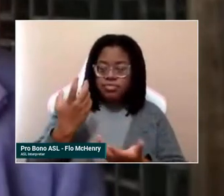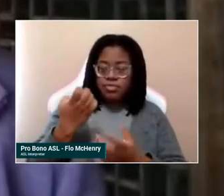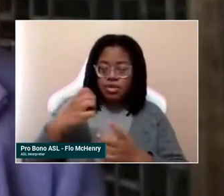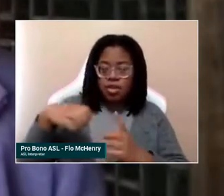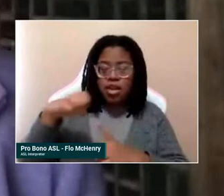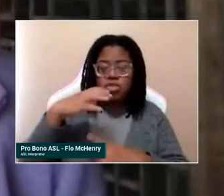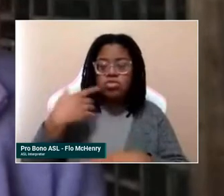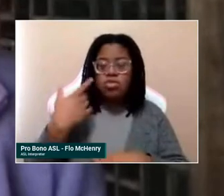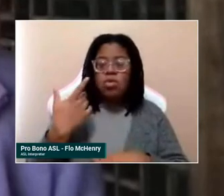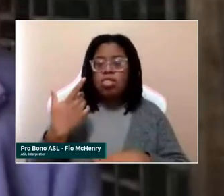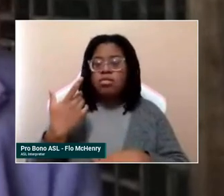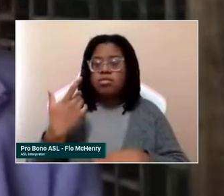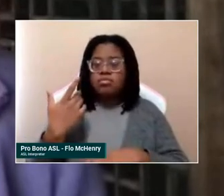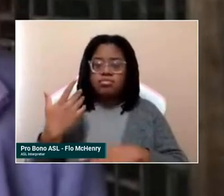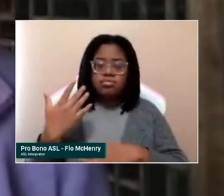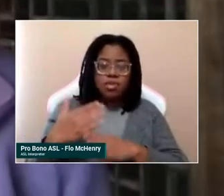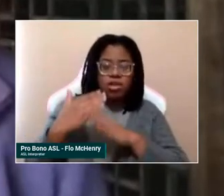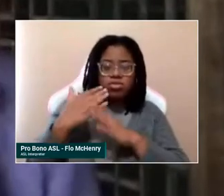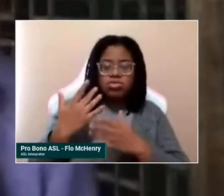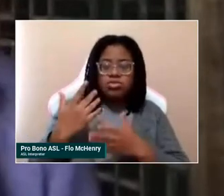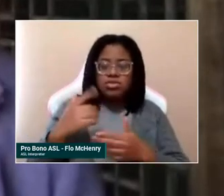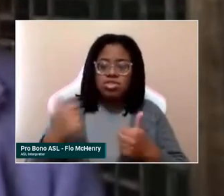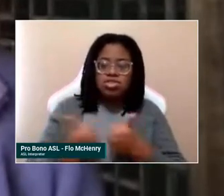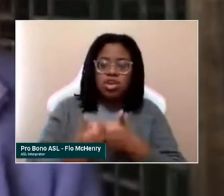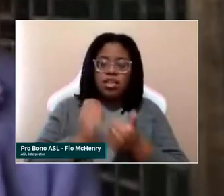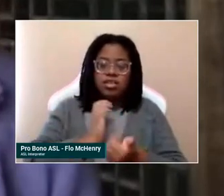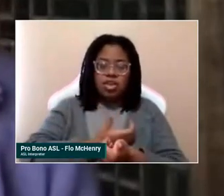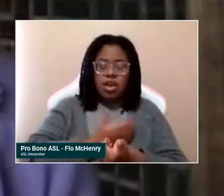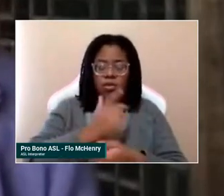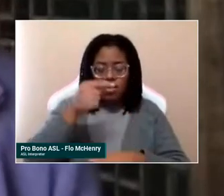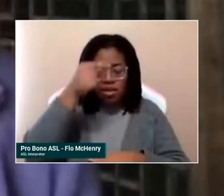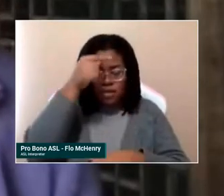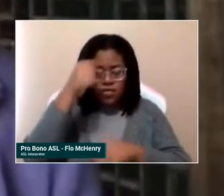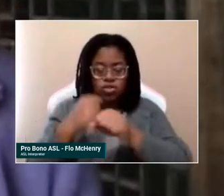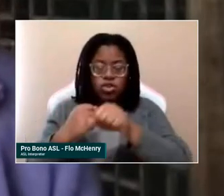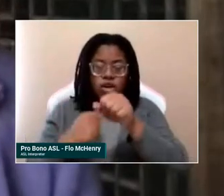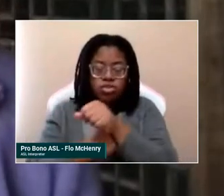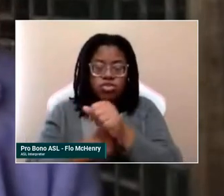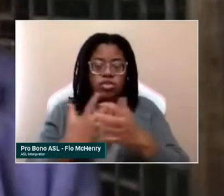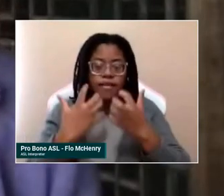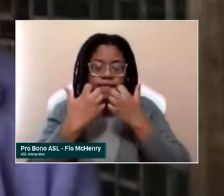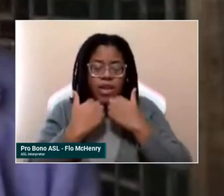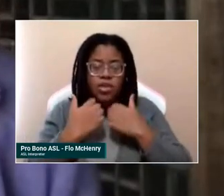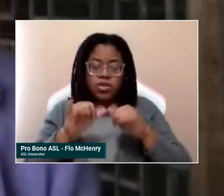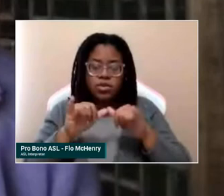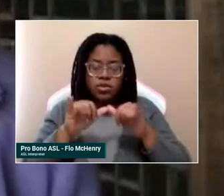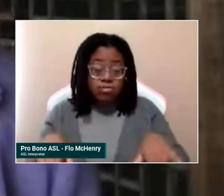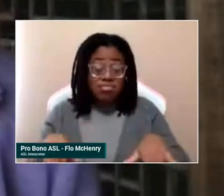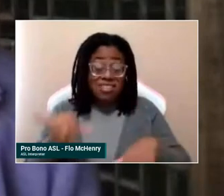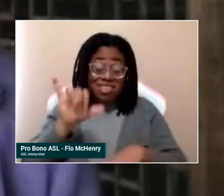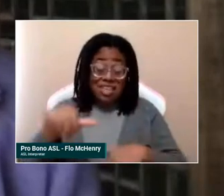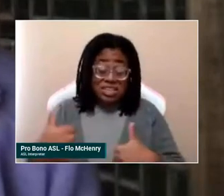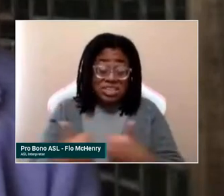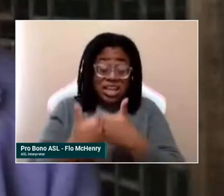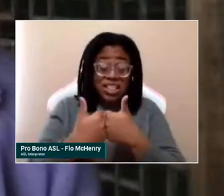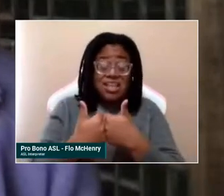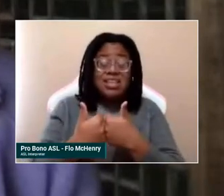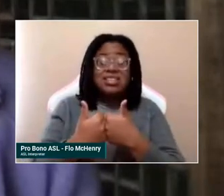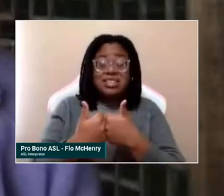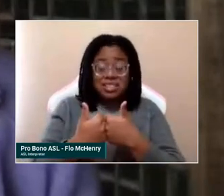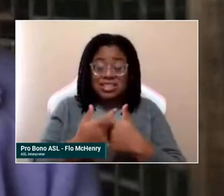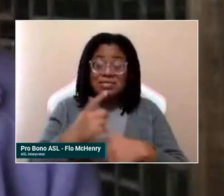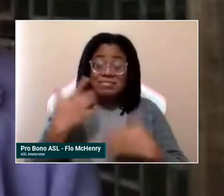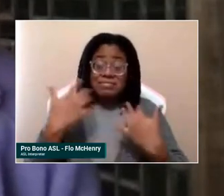they challenge our governance structures and even our value systems. And taking on the challenge of addressing climate impacts can